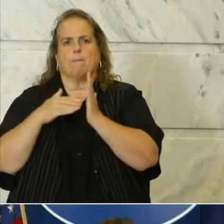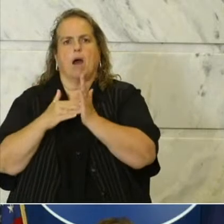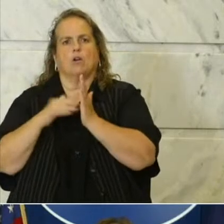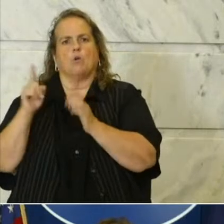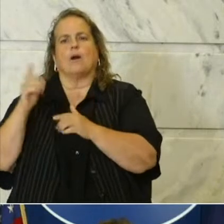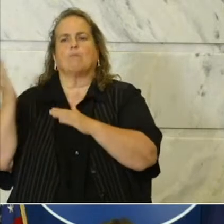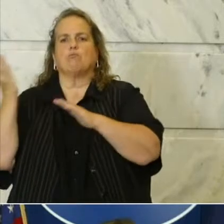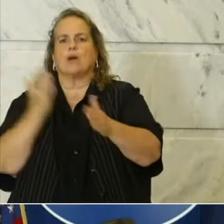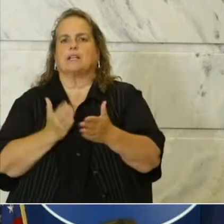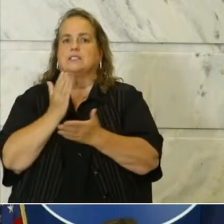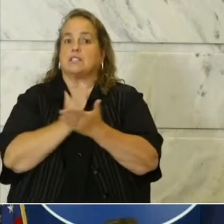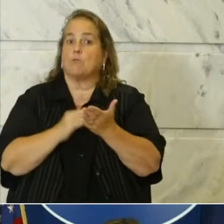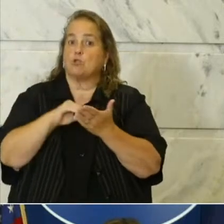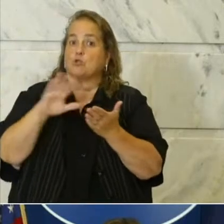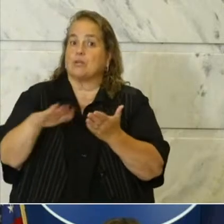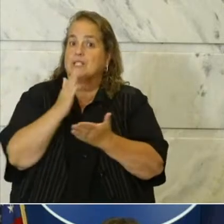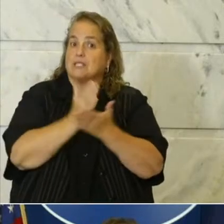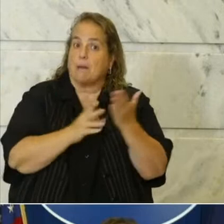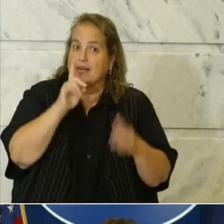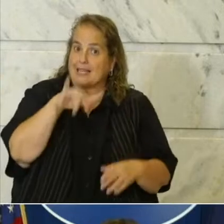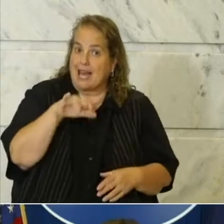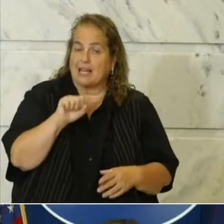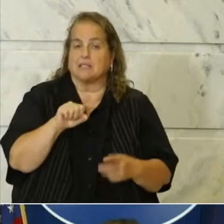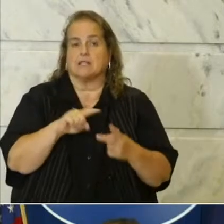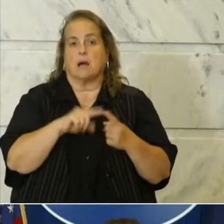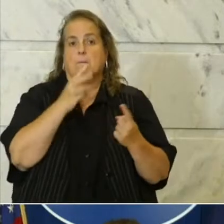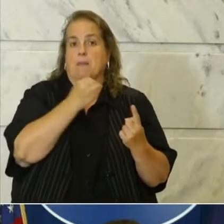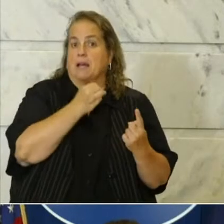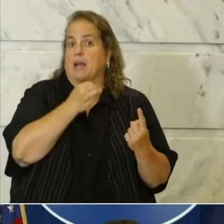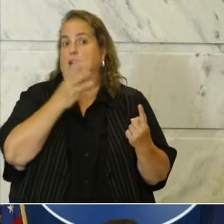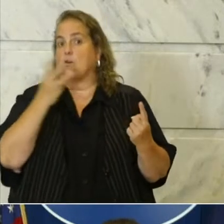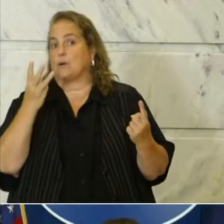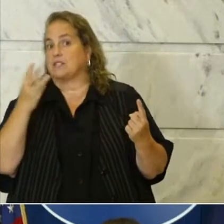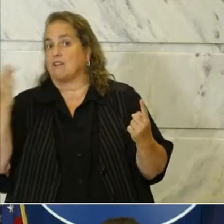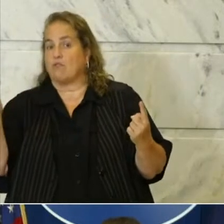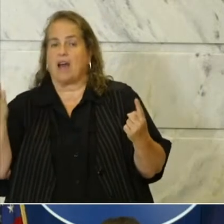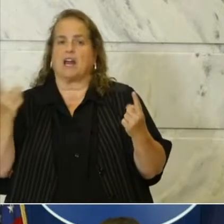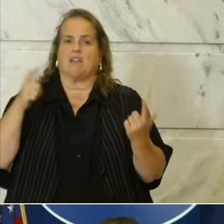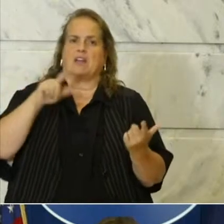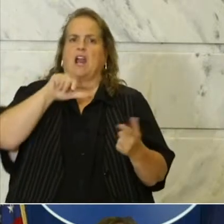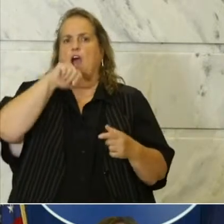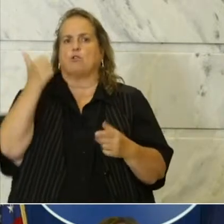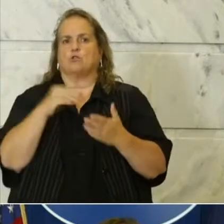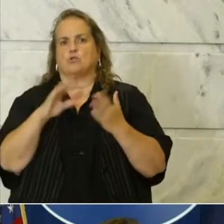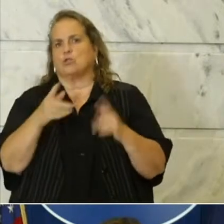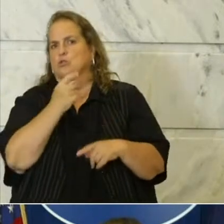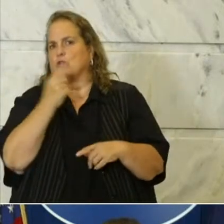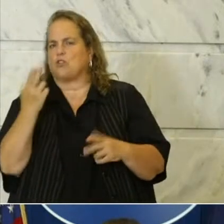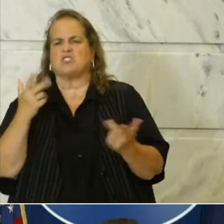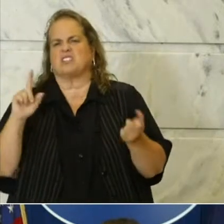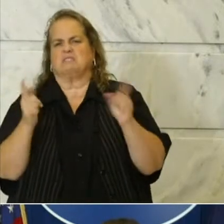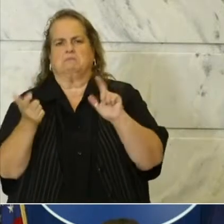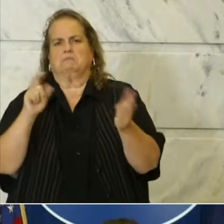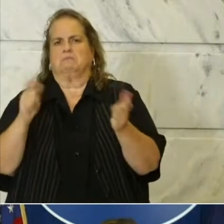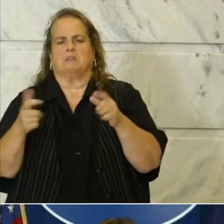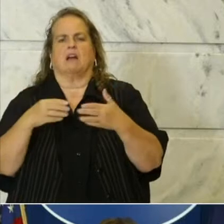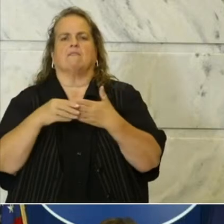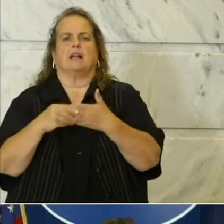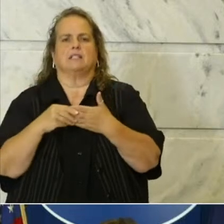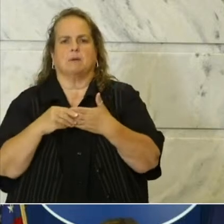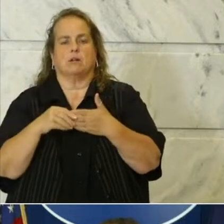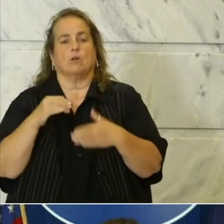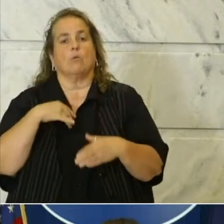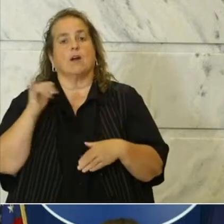students on some days and some students on other days to be able to create that flexibility. We also announced the expanded